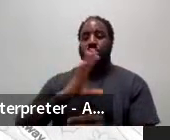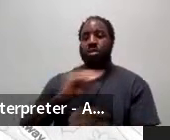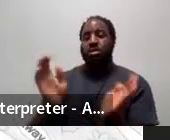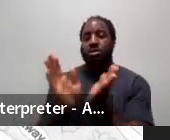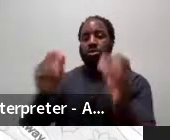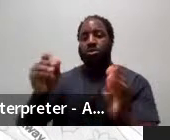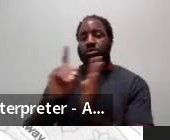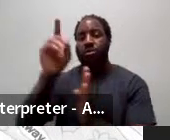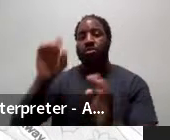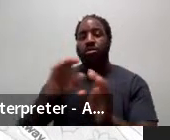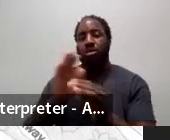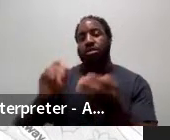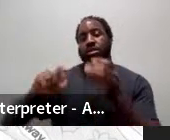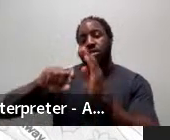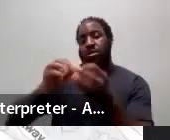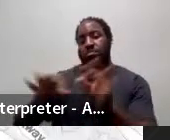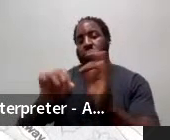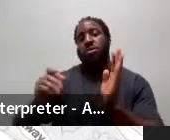with the surrounding neighborhood.